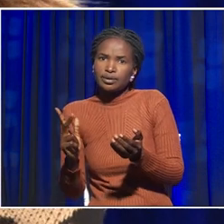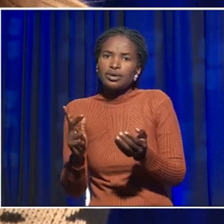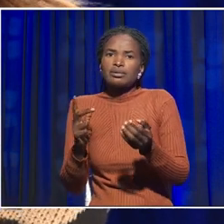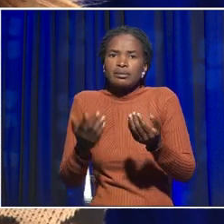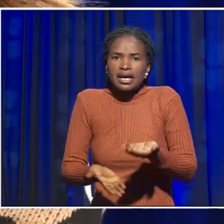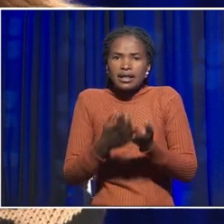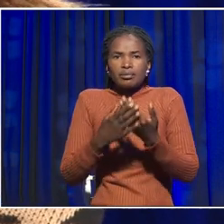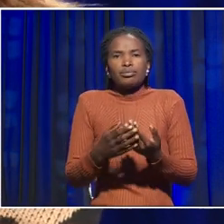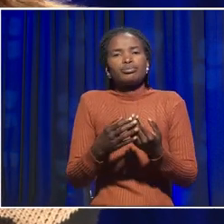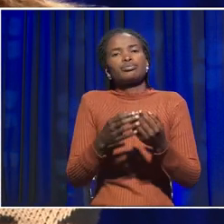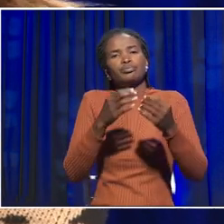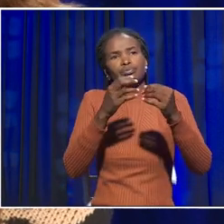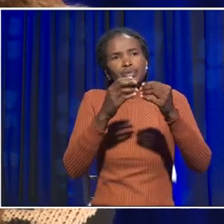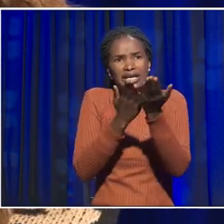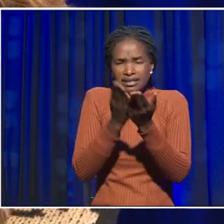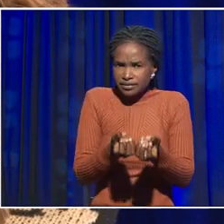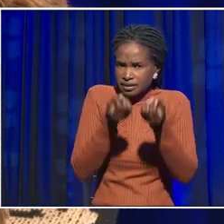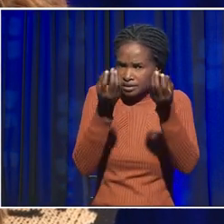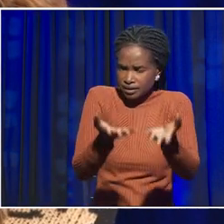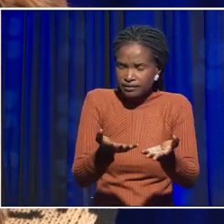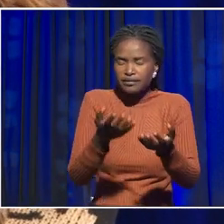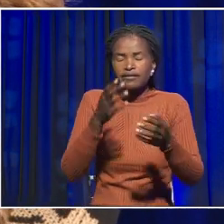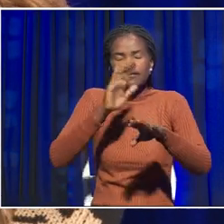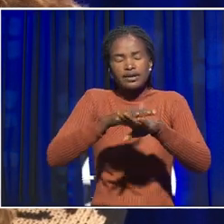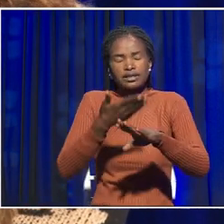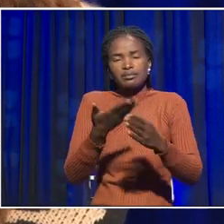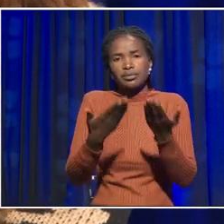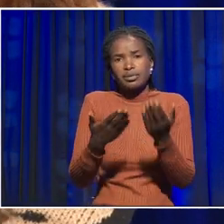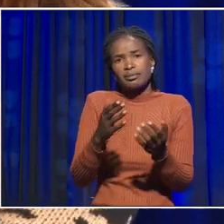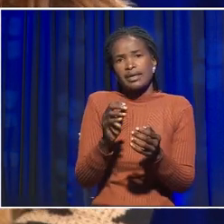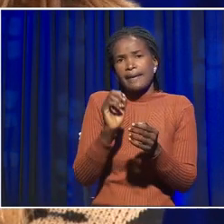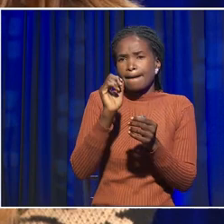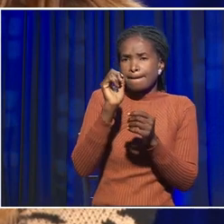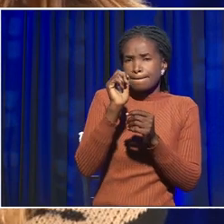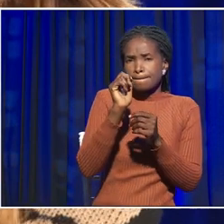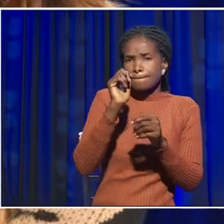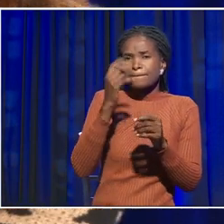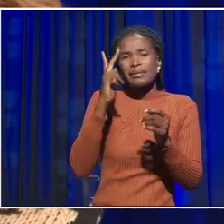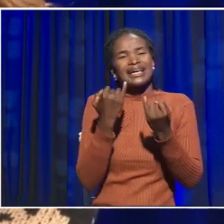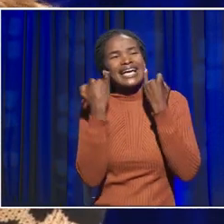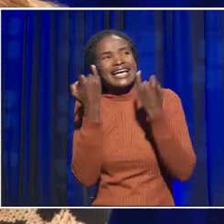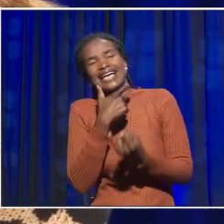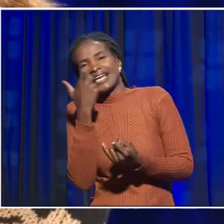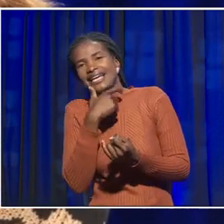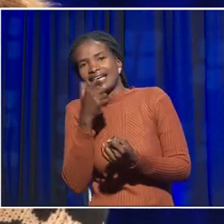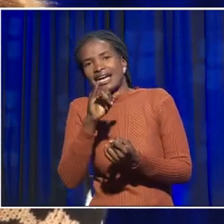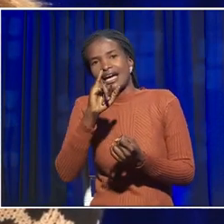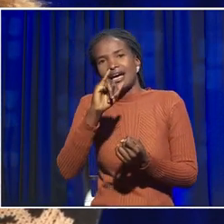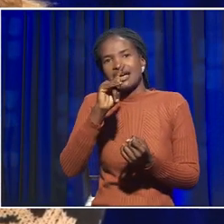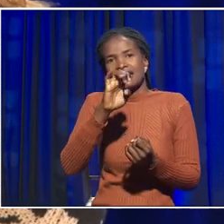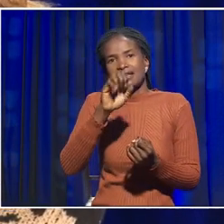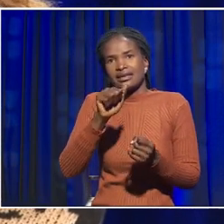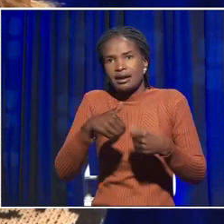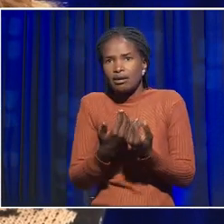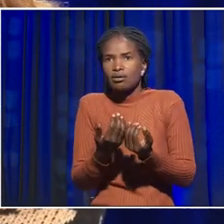you. There are all those jokes about, you know, how does the manual, you know, the IKEA manual, the brochure, how do I